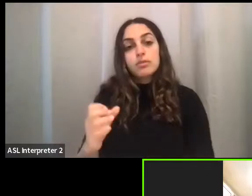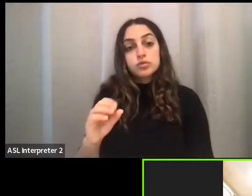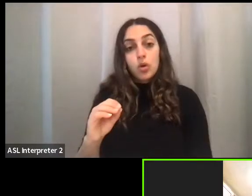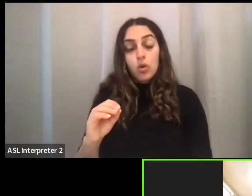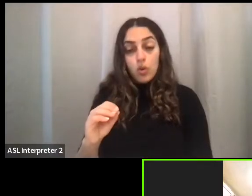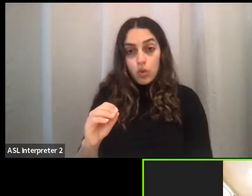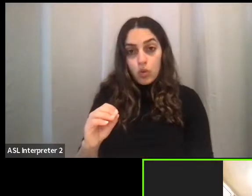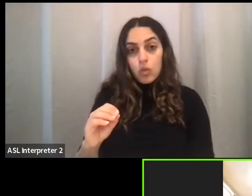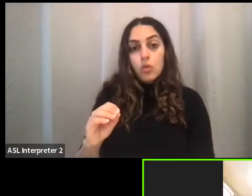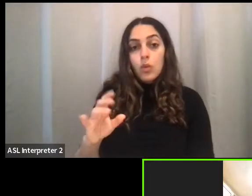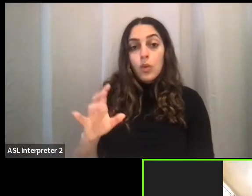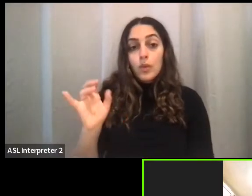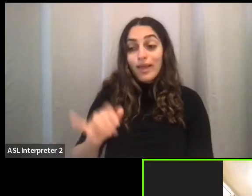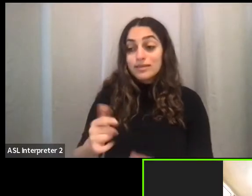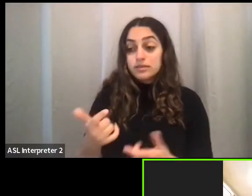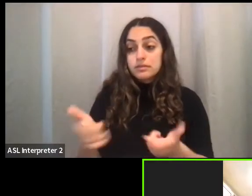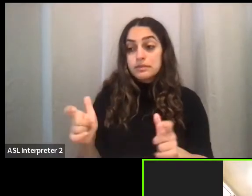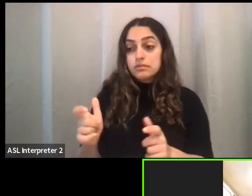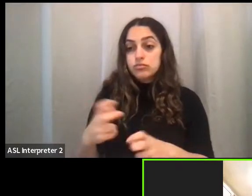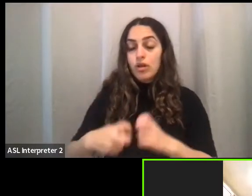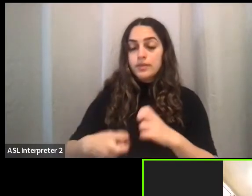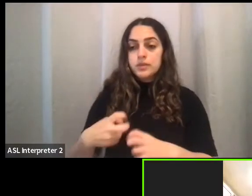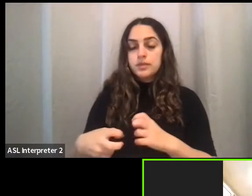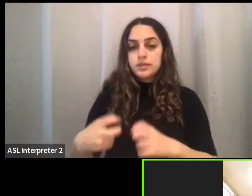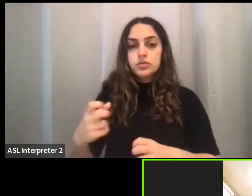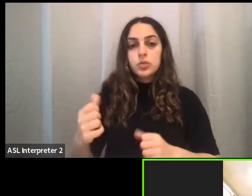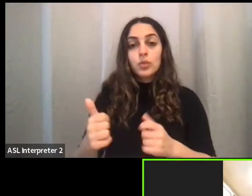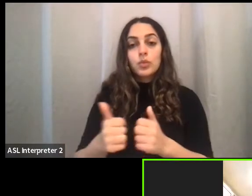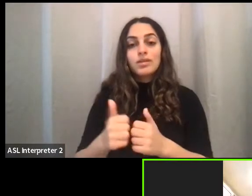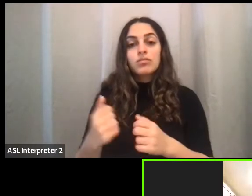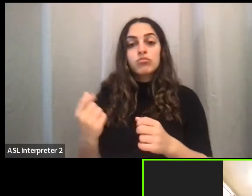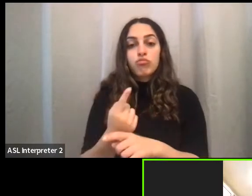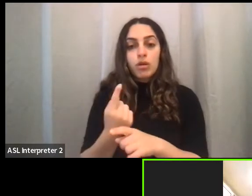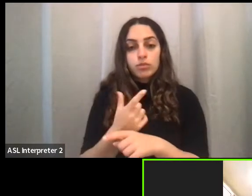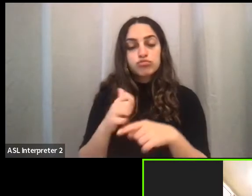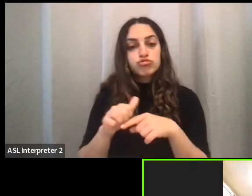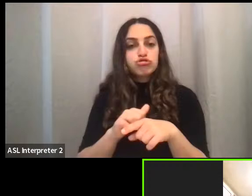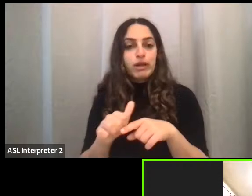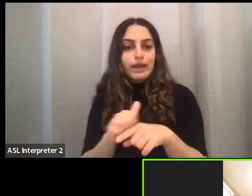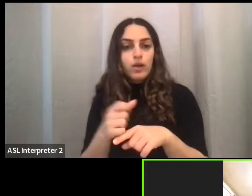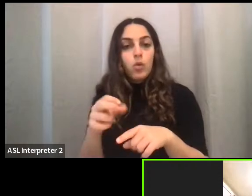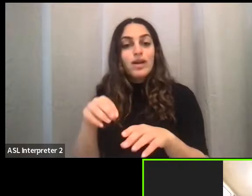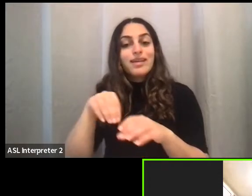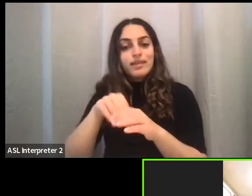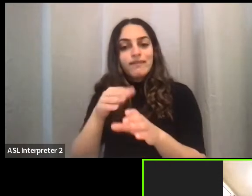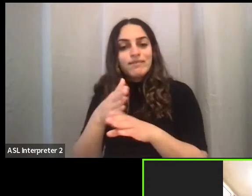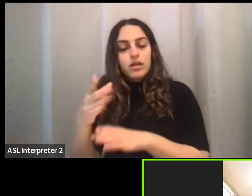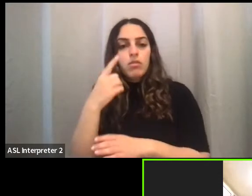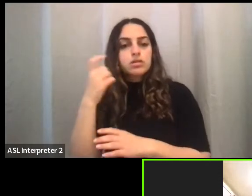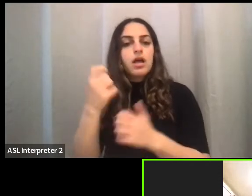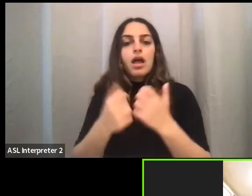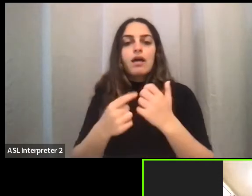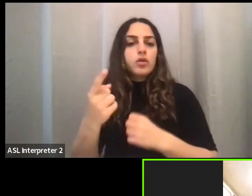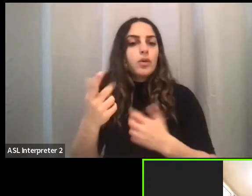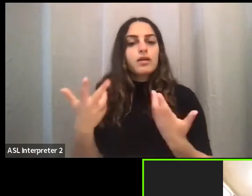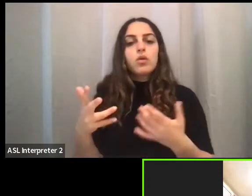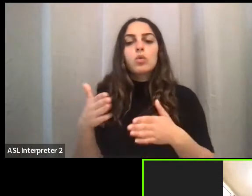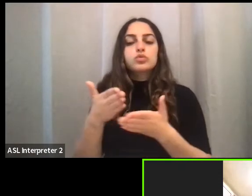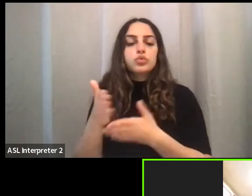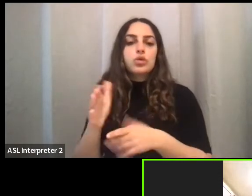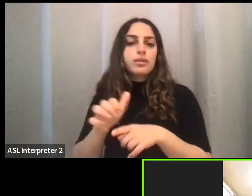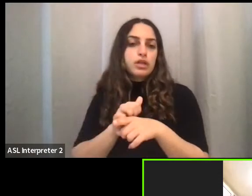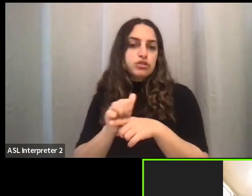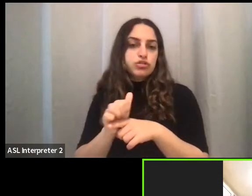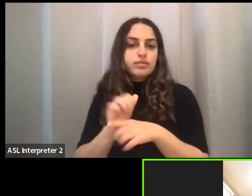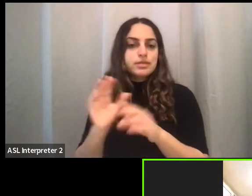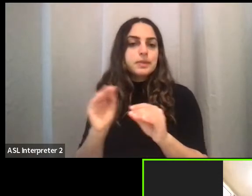is it's a real big problem so with proper training or in the field because everyone goes to the apprenticeship let's be clear we all go